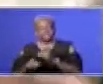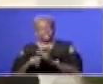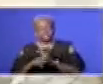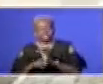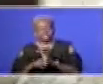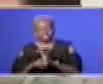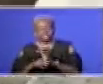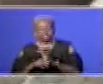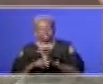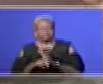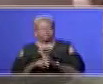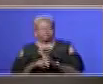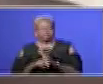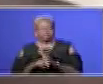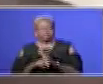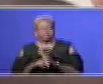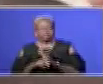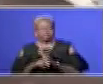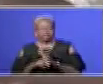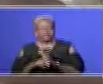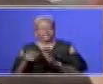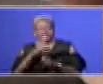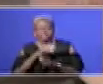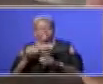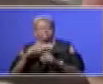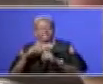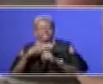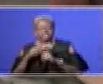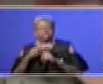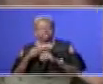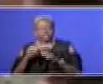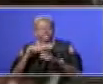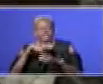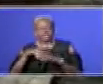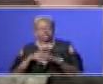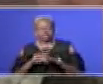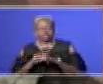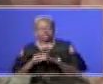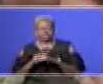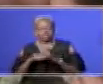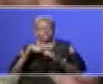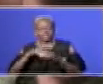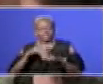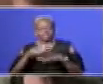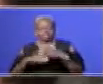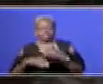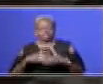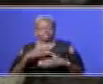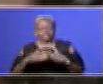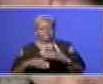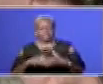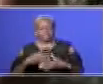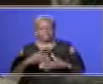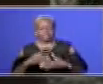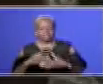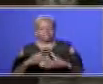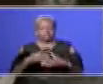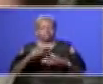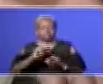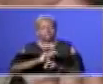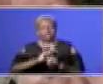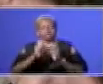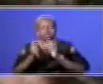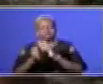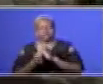water, but there are bacteria involved in this process called nitrifying, where you're converting this toxin